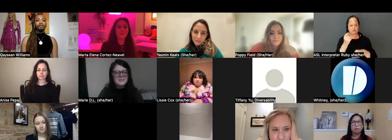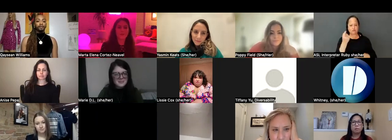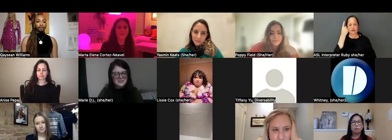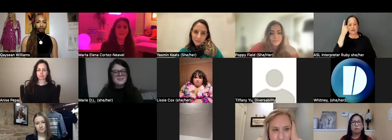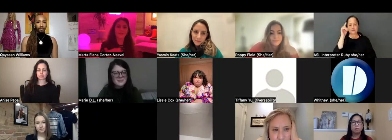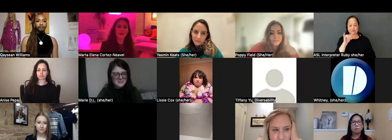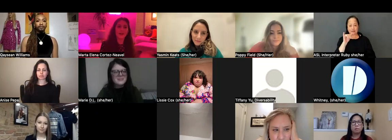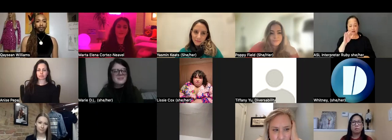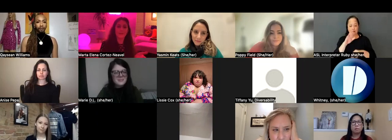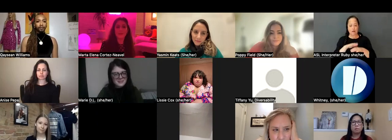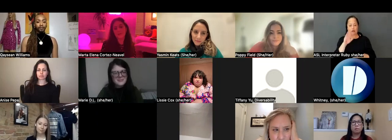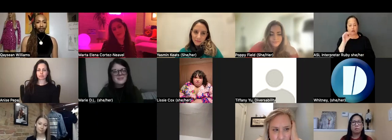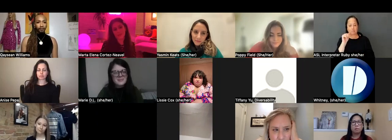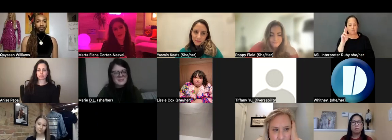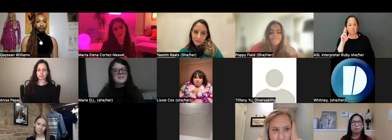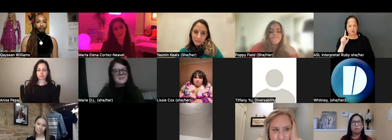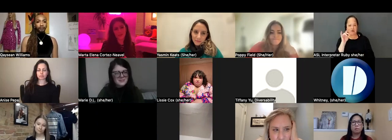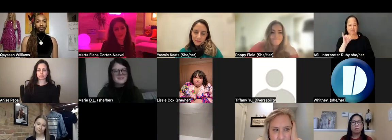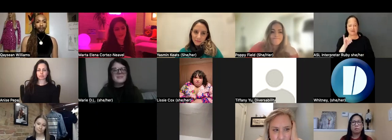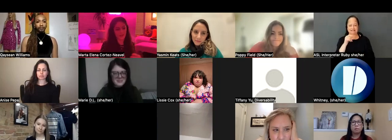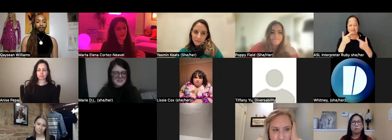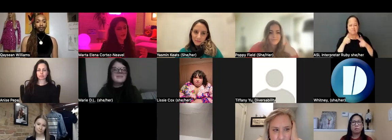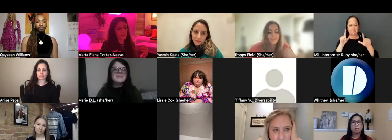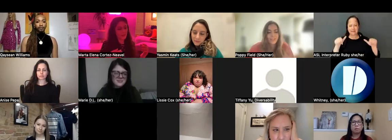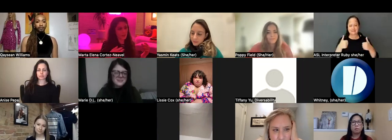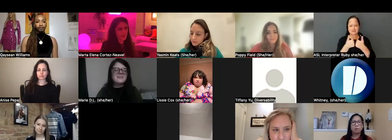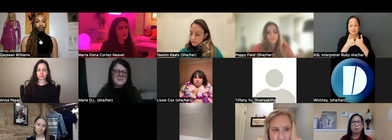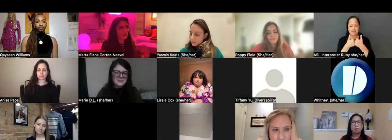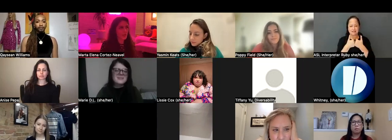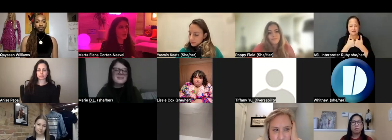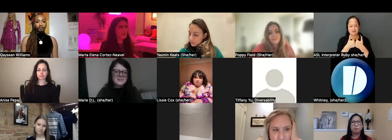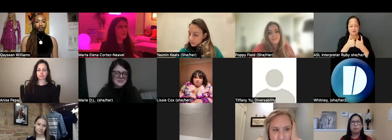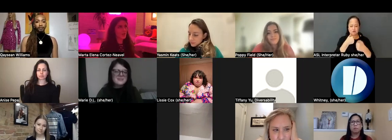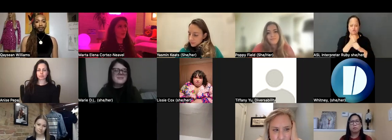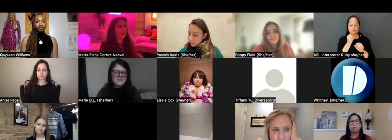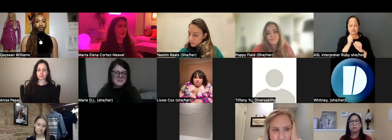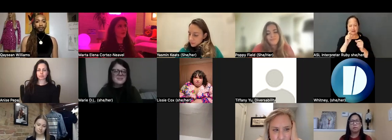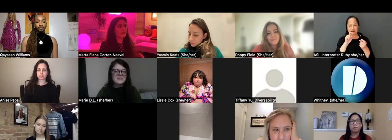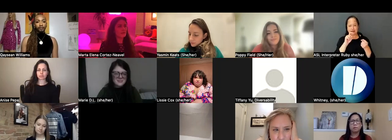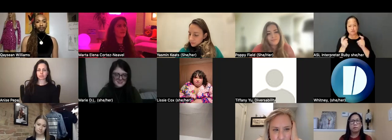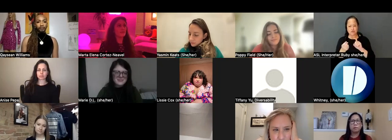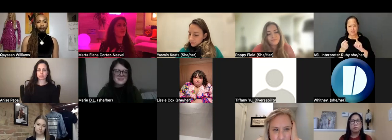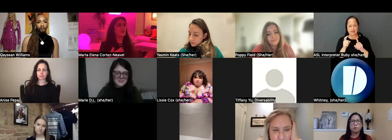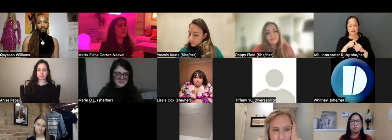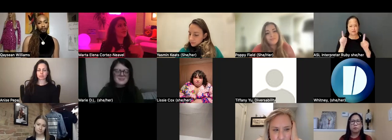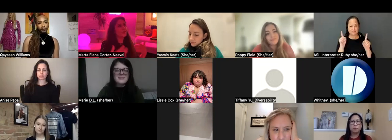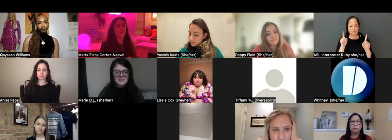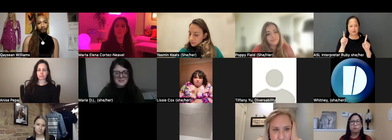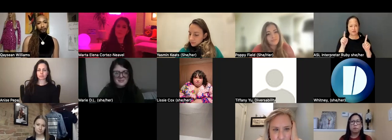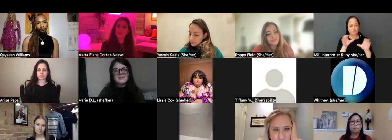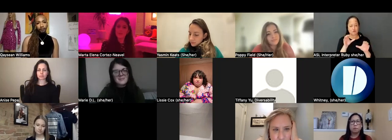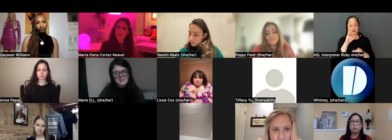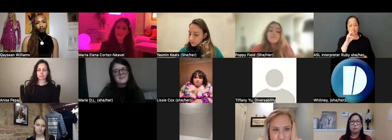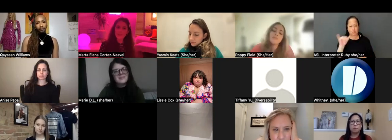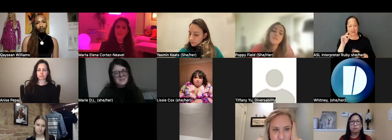like be on board. Like that for me is the biggest challenge, is like creating change, but doing it in a way that